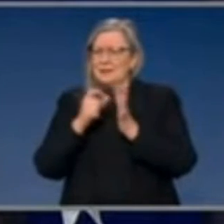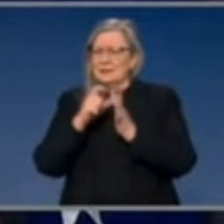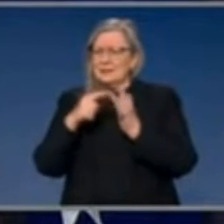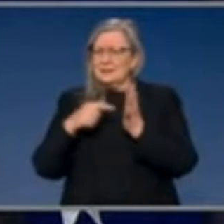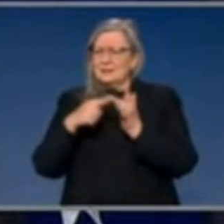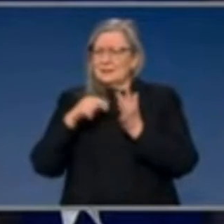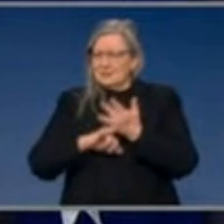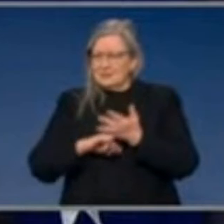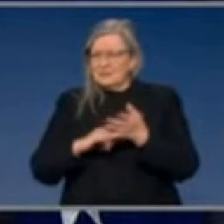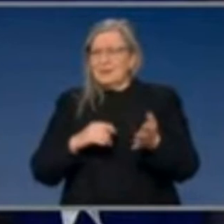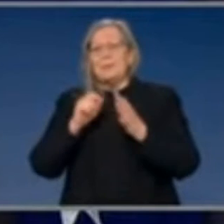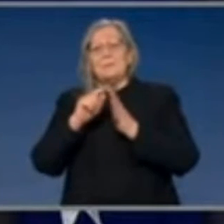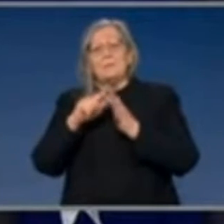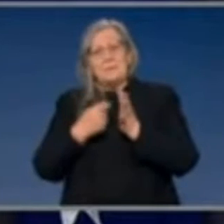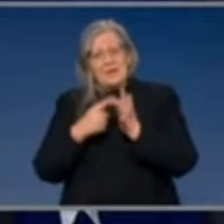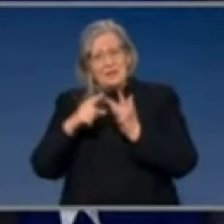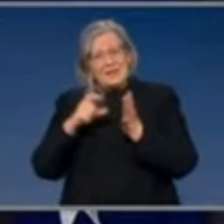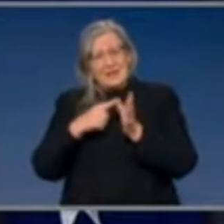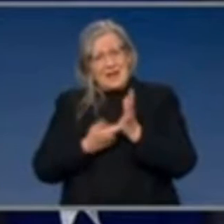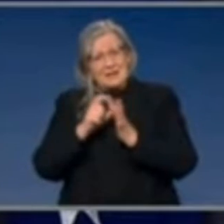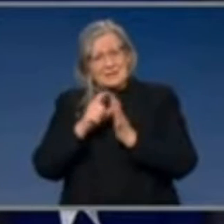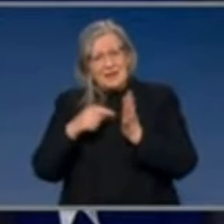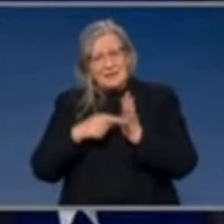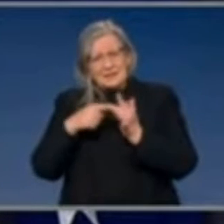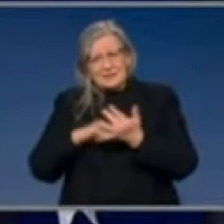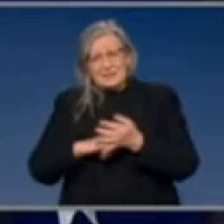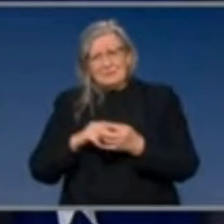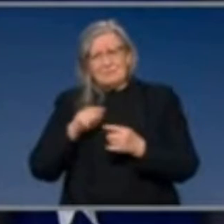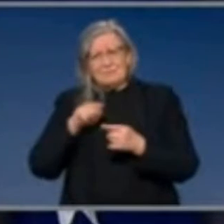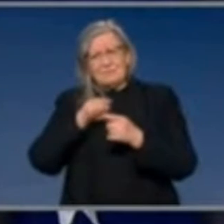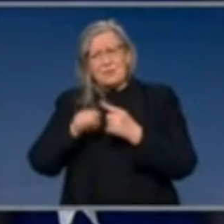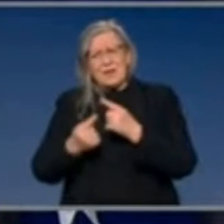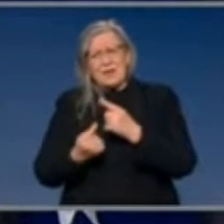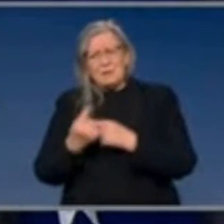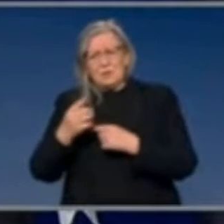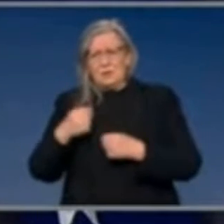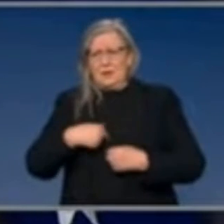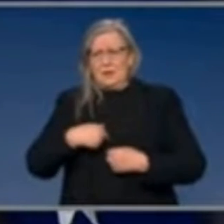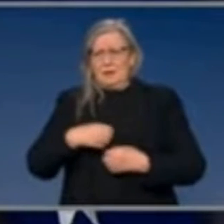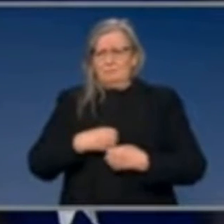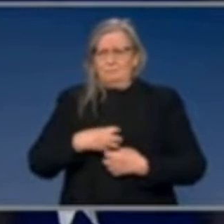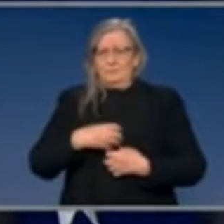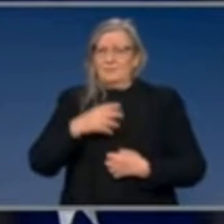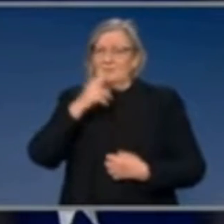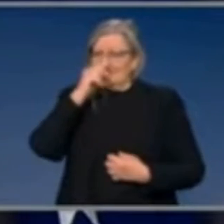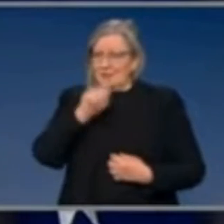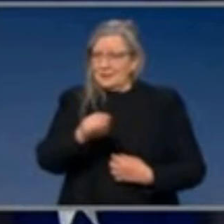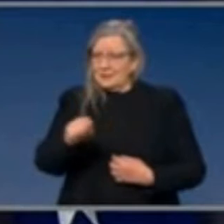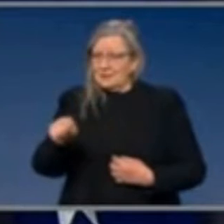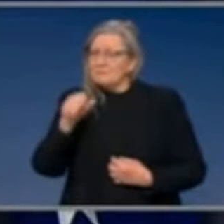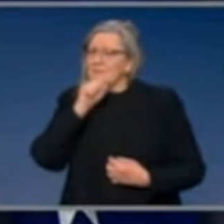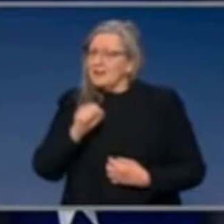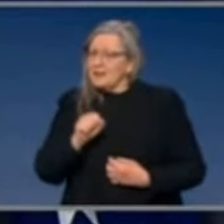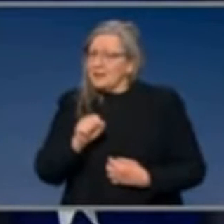young males. But ATAGI has done their due diligence in relation to that and have made that decision, as they always do, looking at